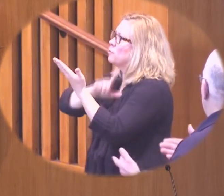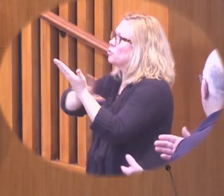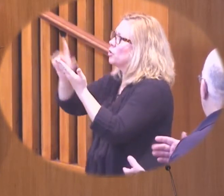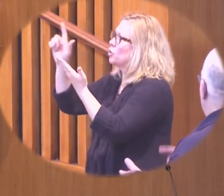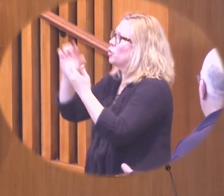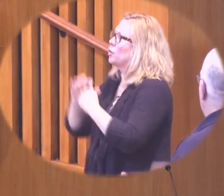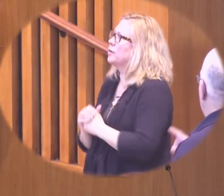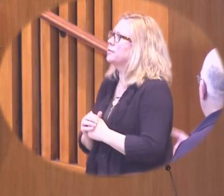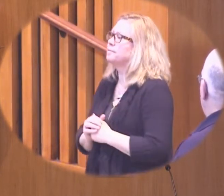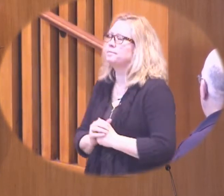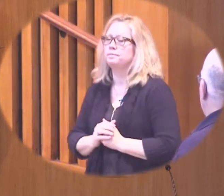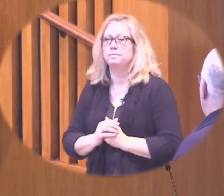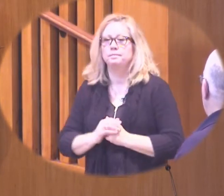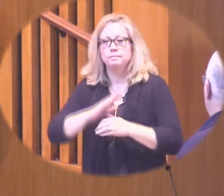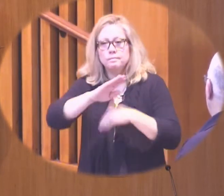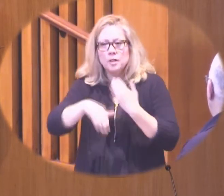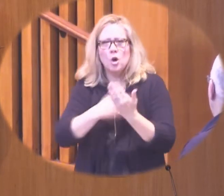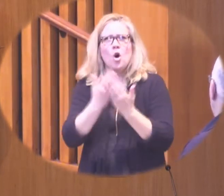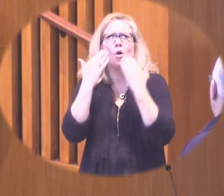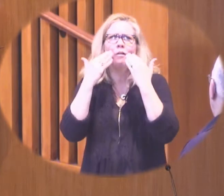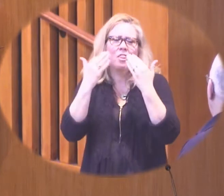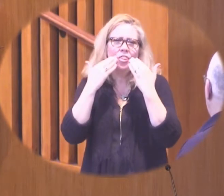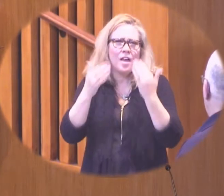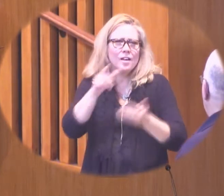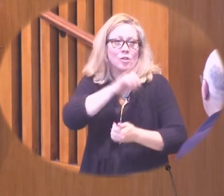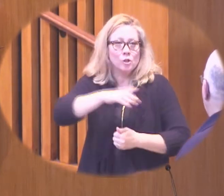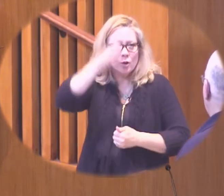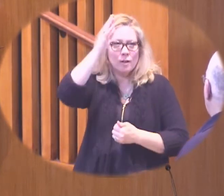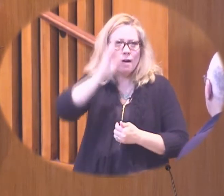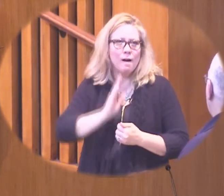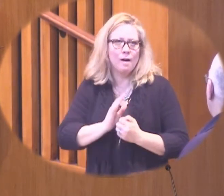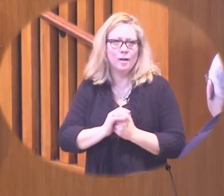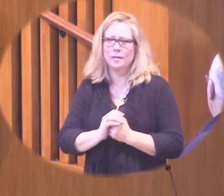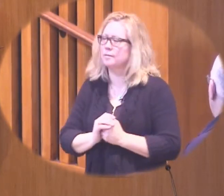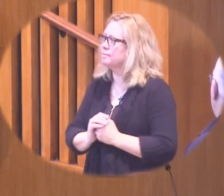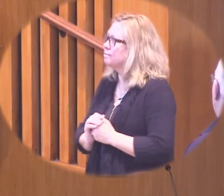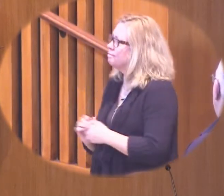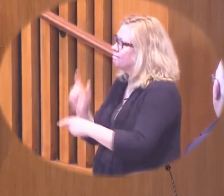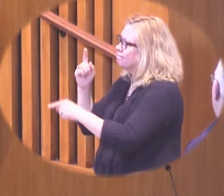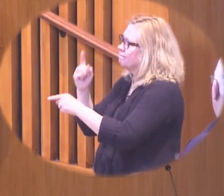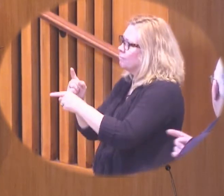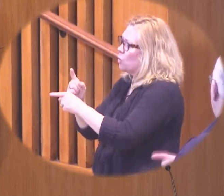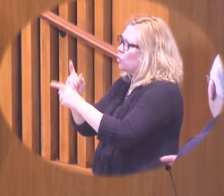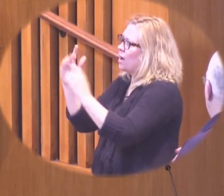And let us all give thanks to the Lord our God.